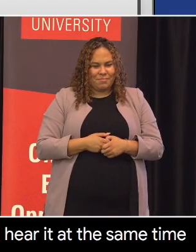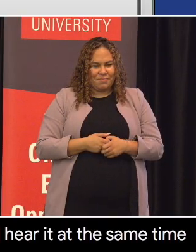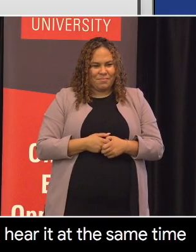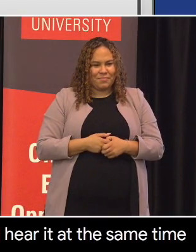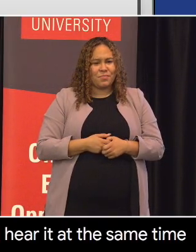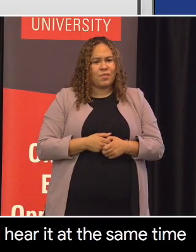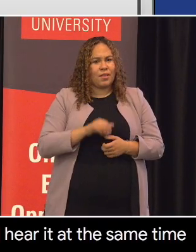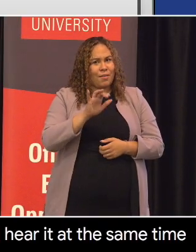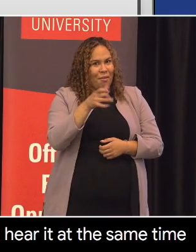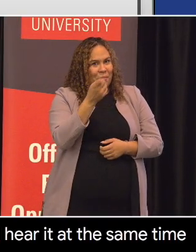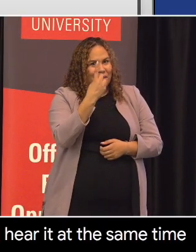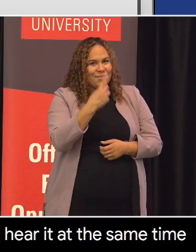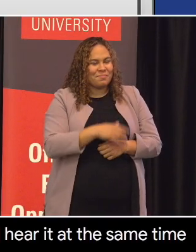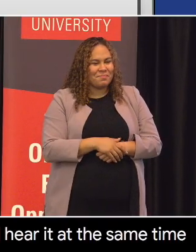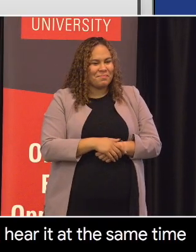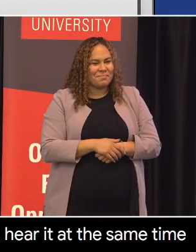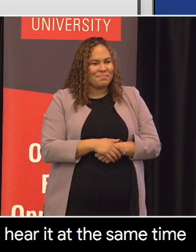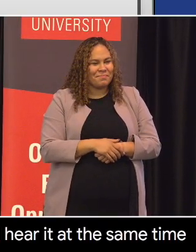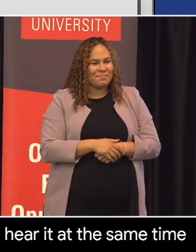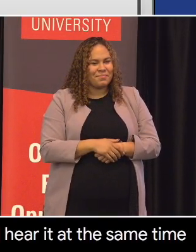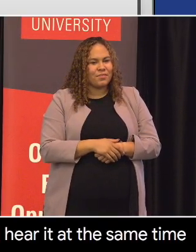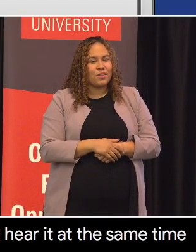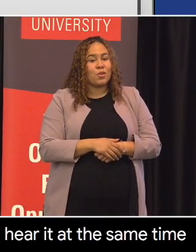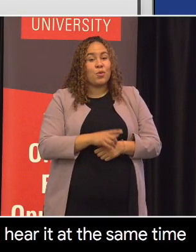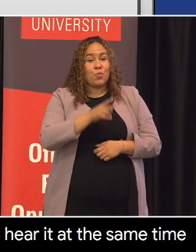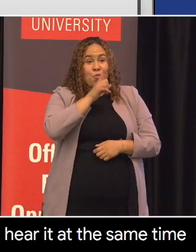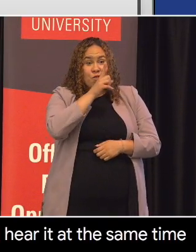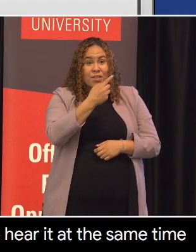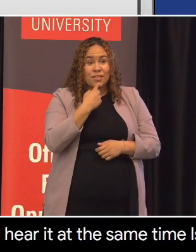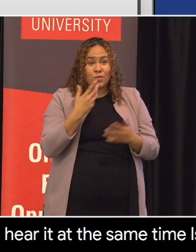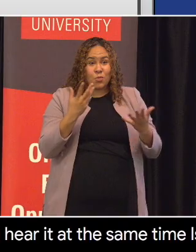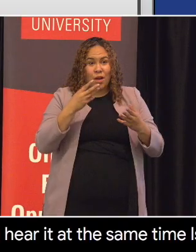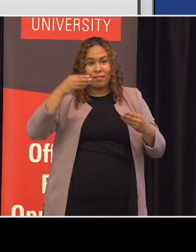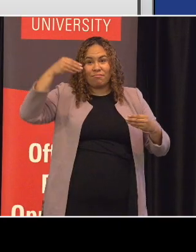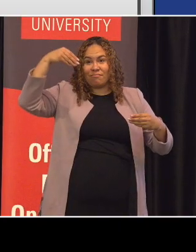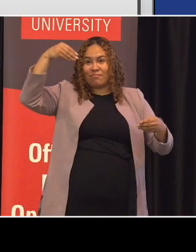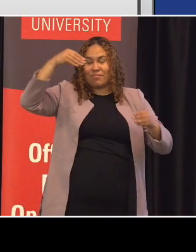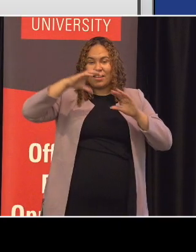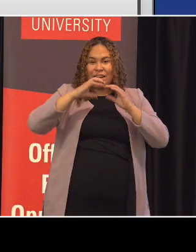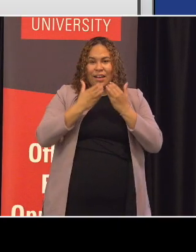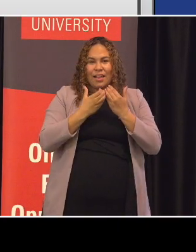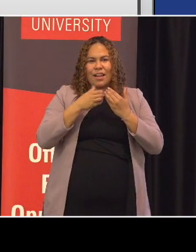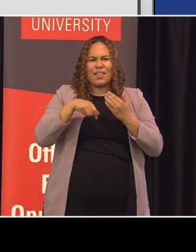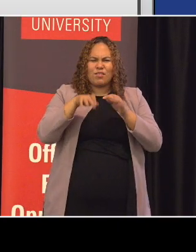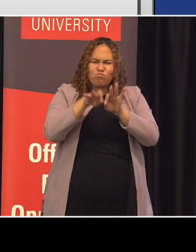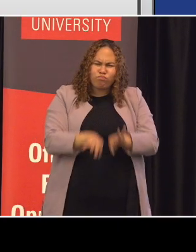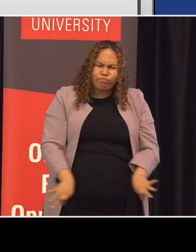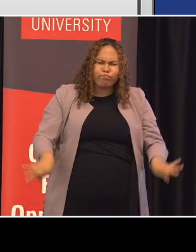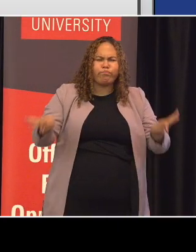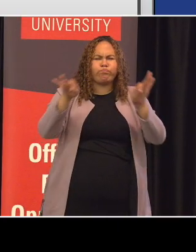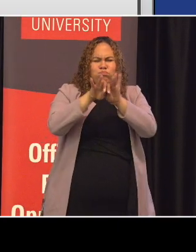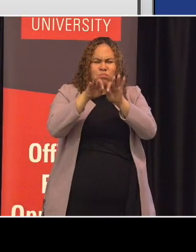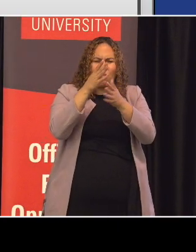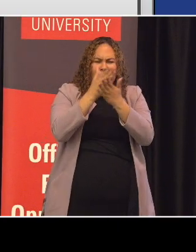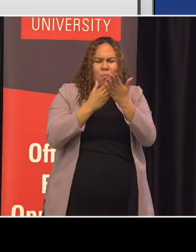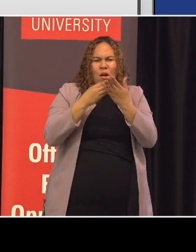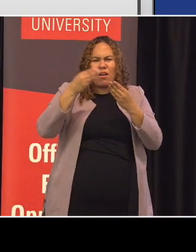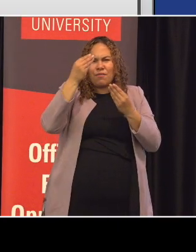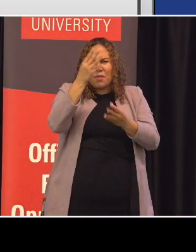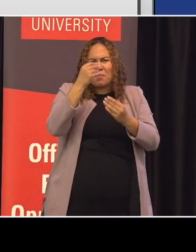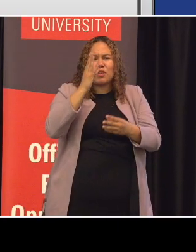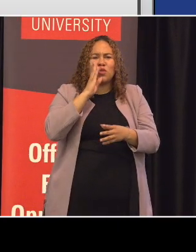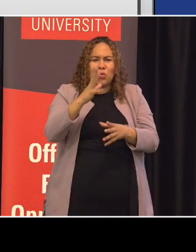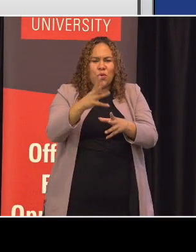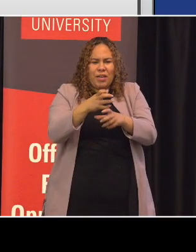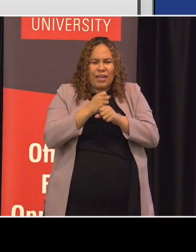So that made sense. What this really says is handout for class. This is the most important piece of information you will receive